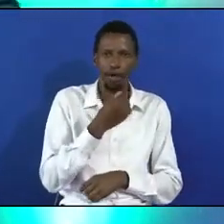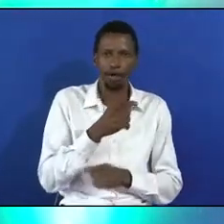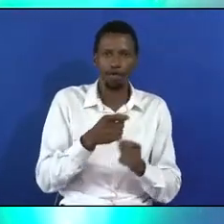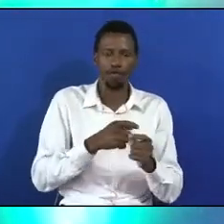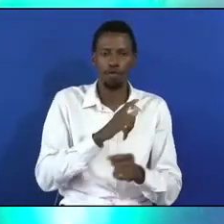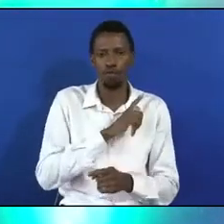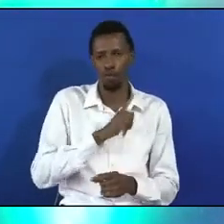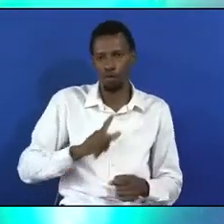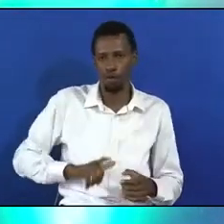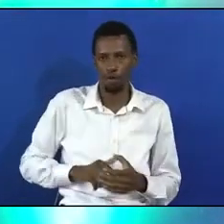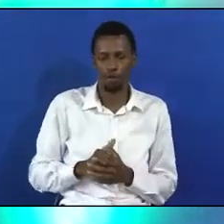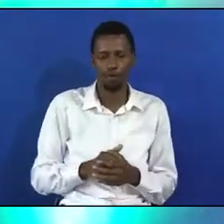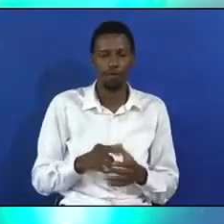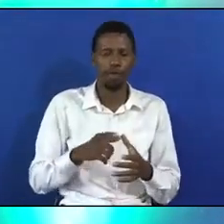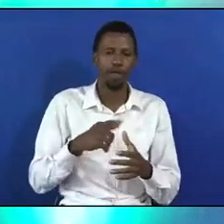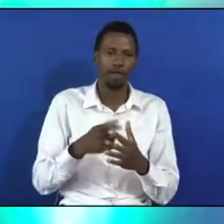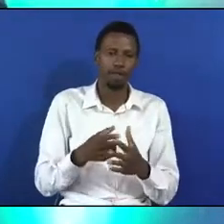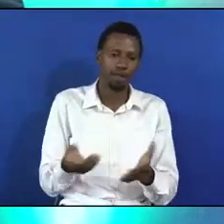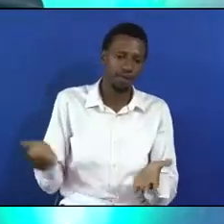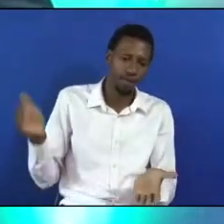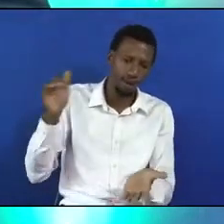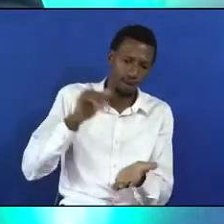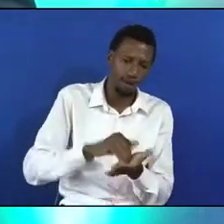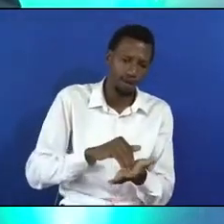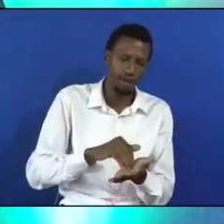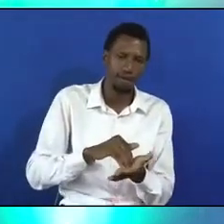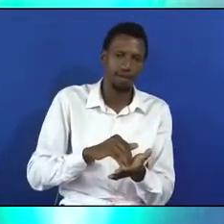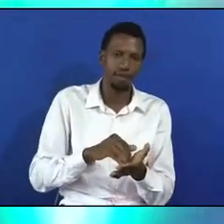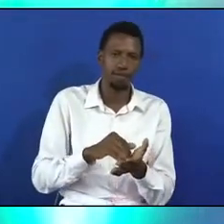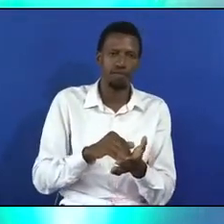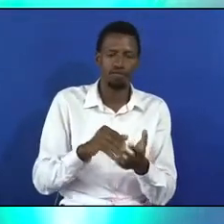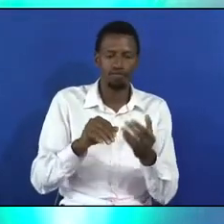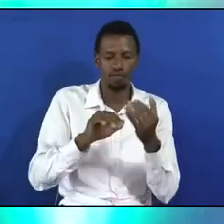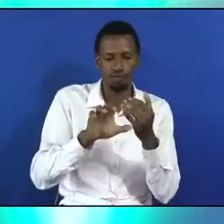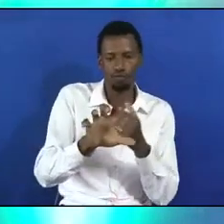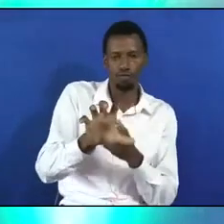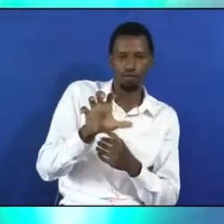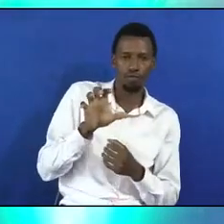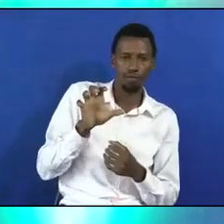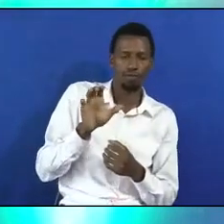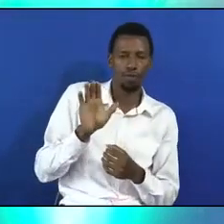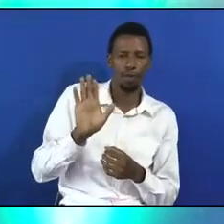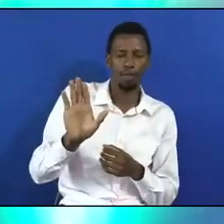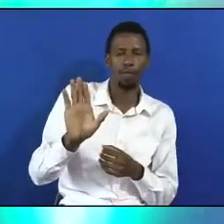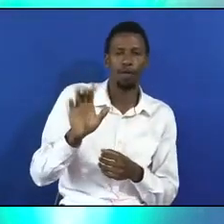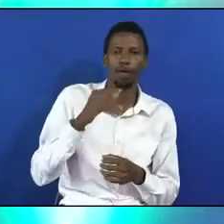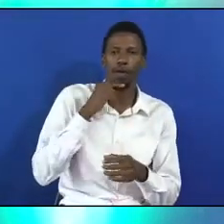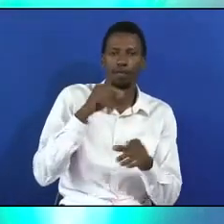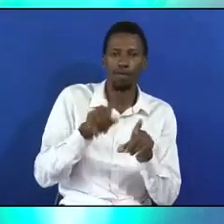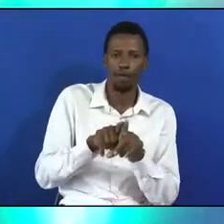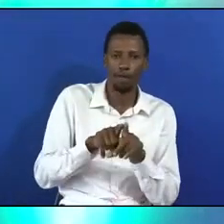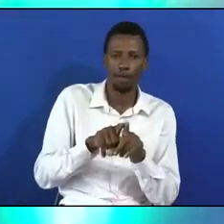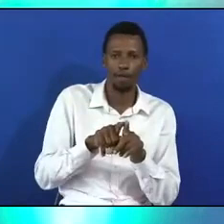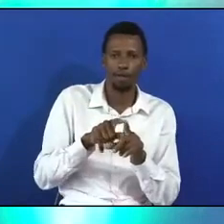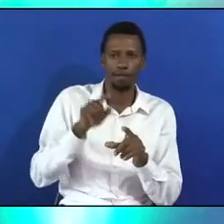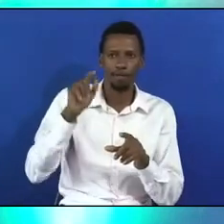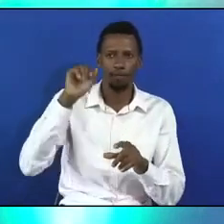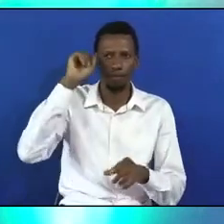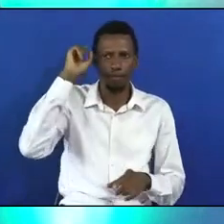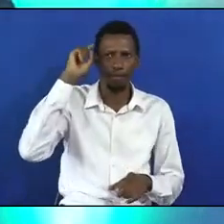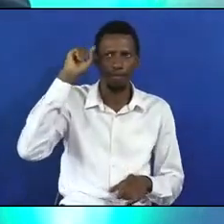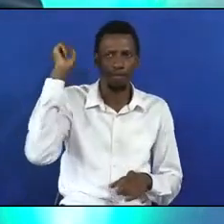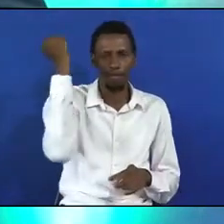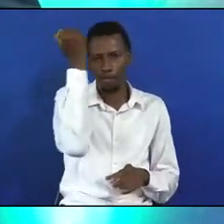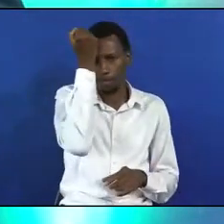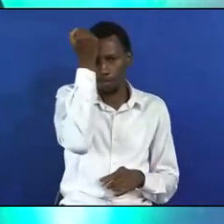she bore again, this time his brother Abel. Now Abel was a keeper of sheep, But Cain